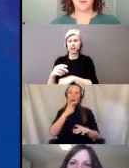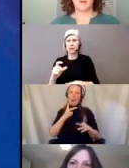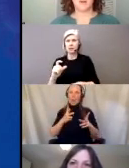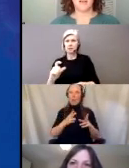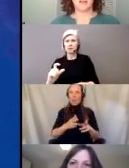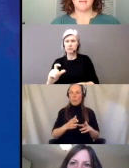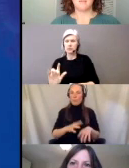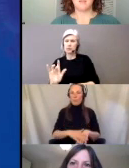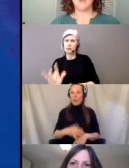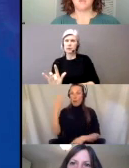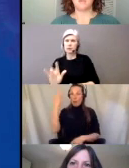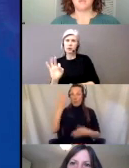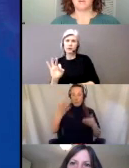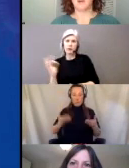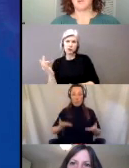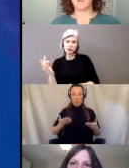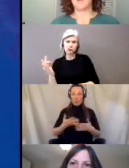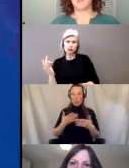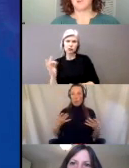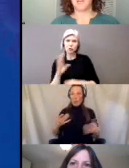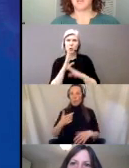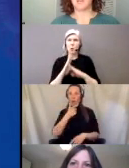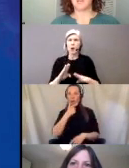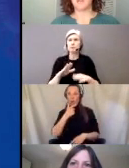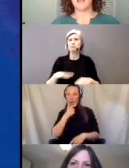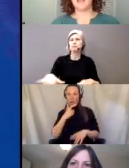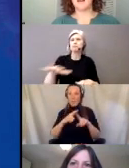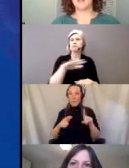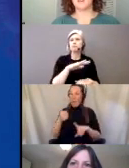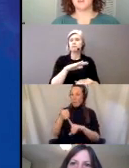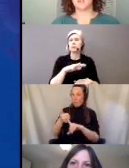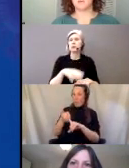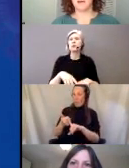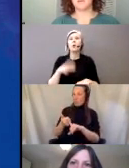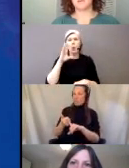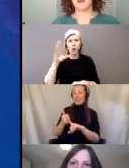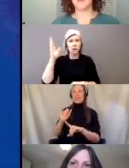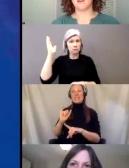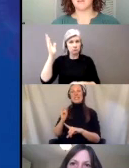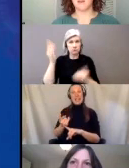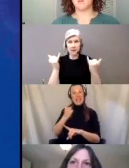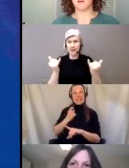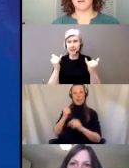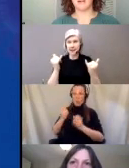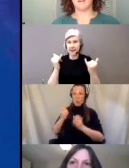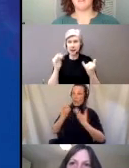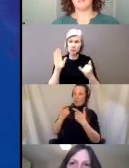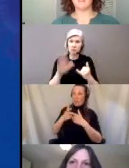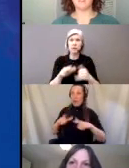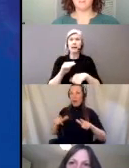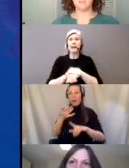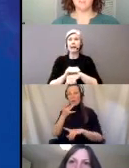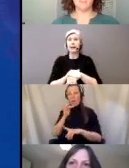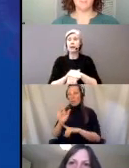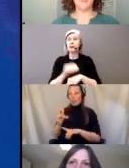the floor sound. The main presentation will be done in English, but you can ask your questions in the language of your